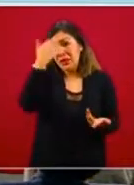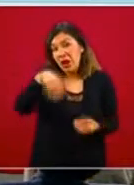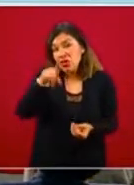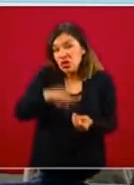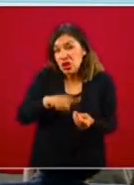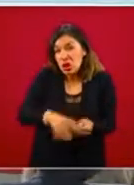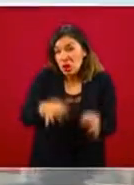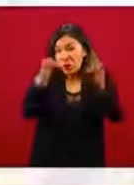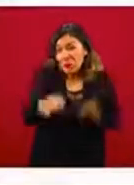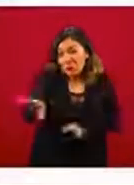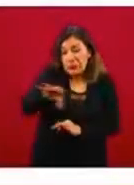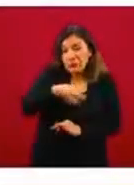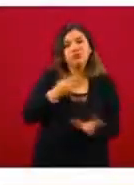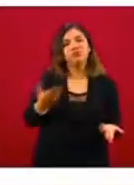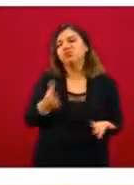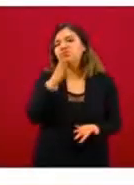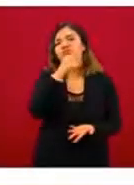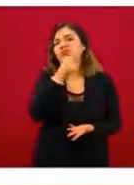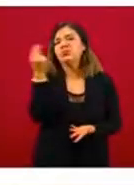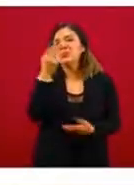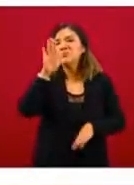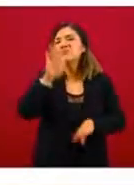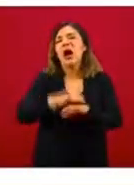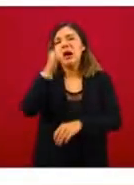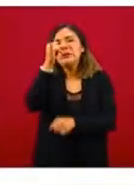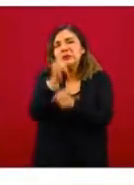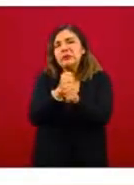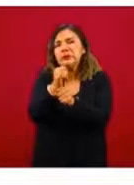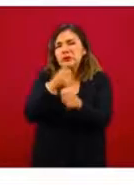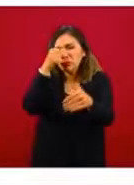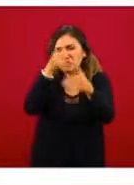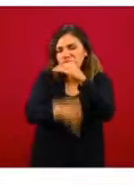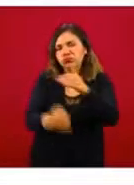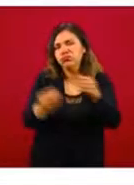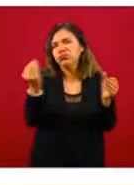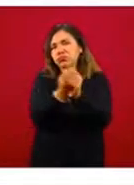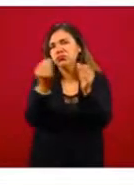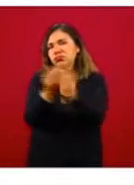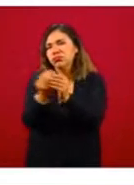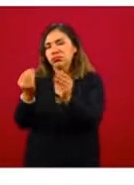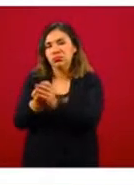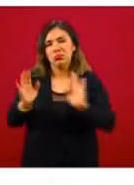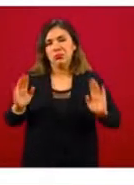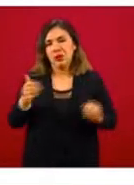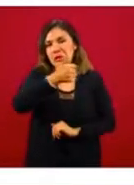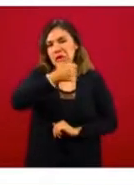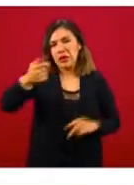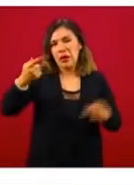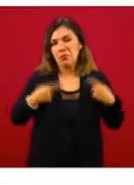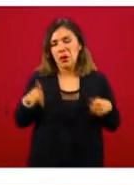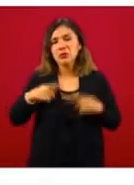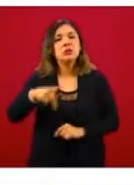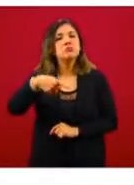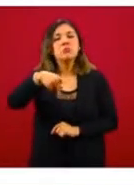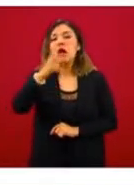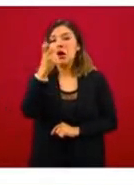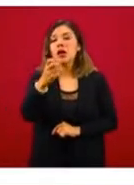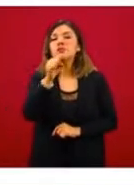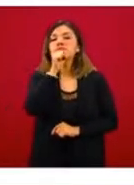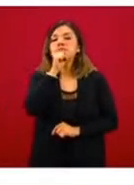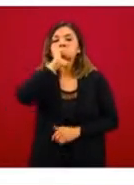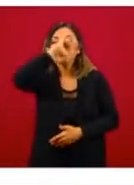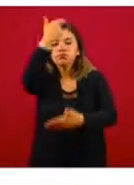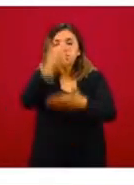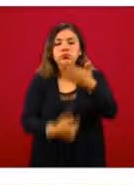including private institutions. So we're not going to be able to tell exactly where they got infected just from this bar.